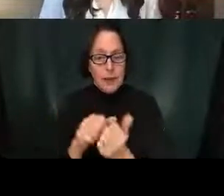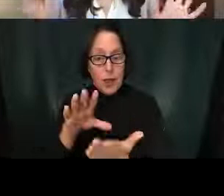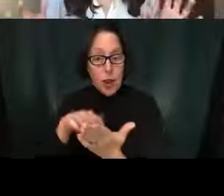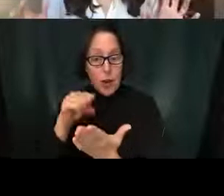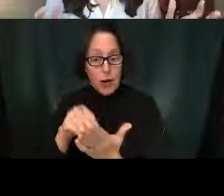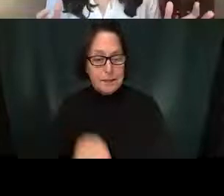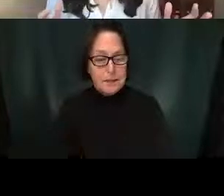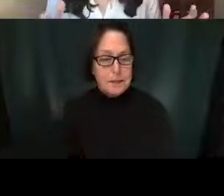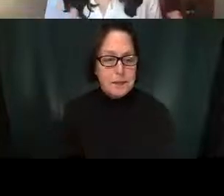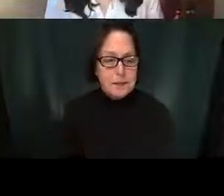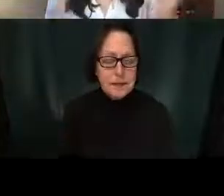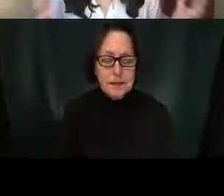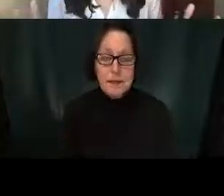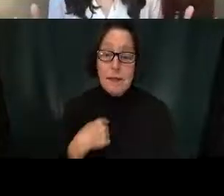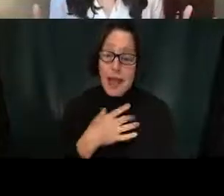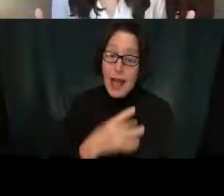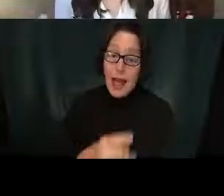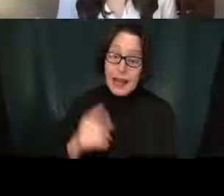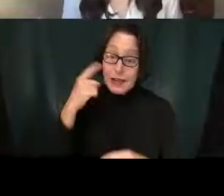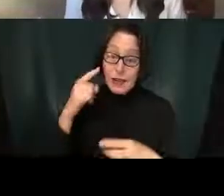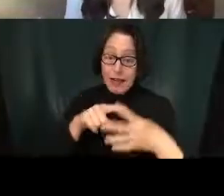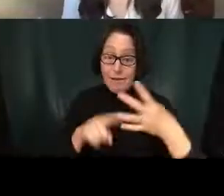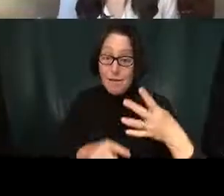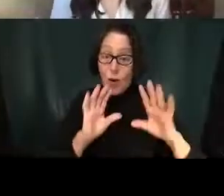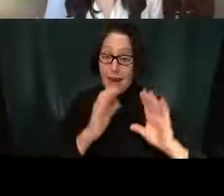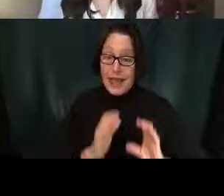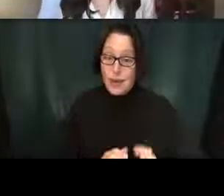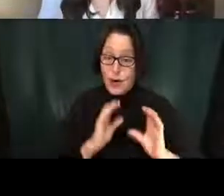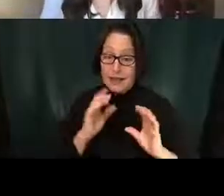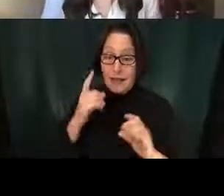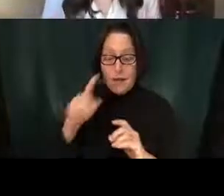I like to think about questions in these four categories. These were inspired by